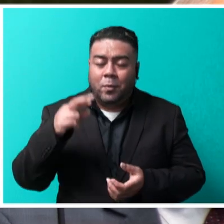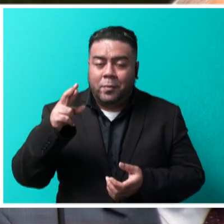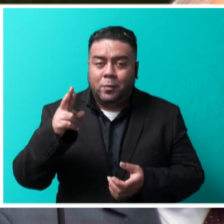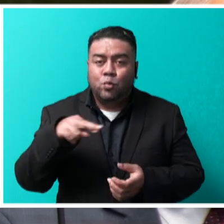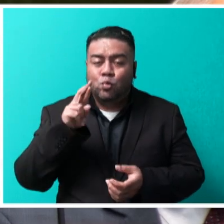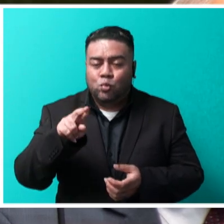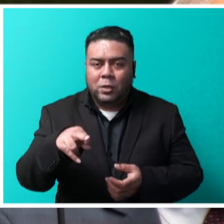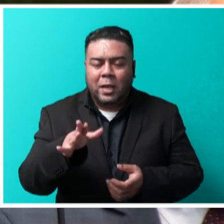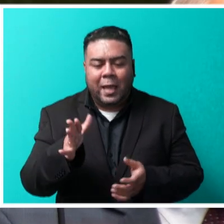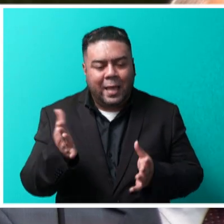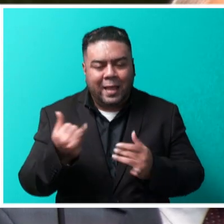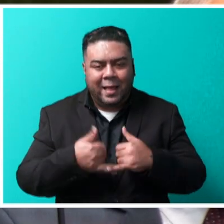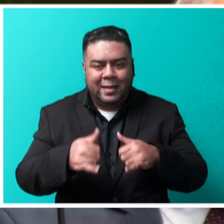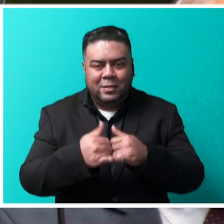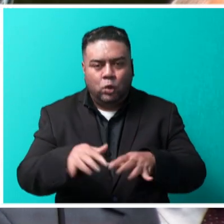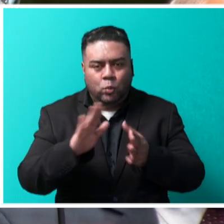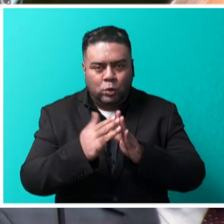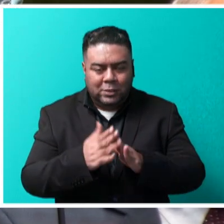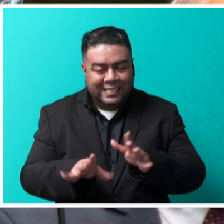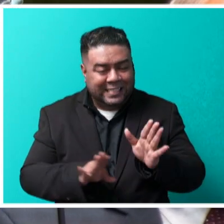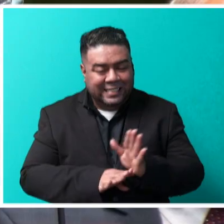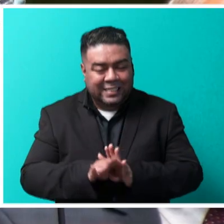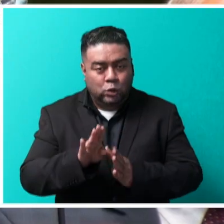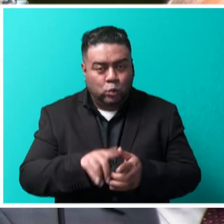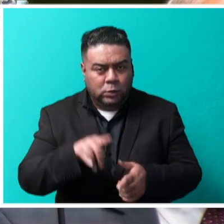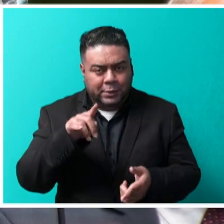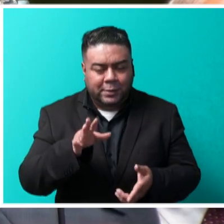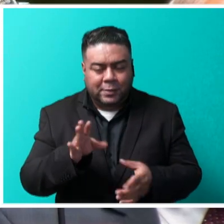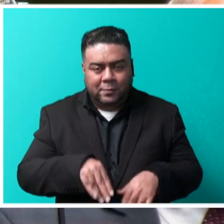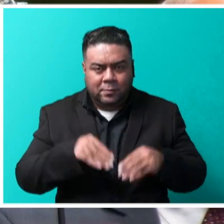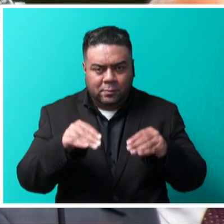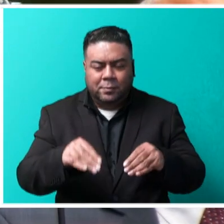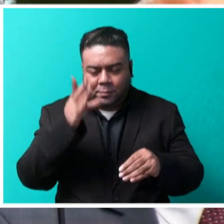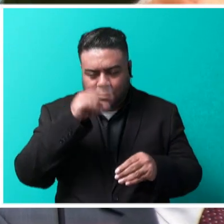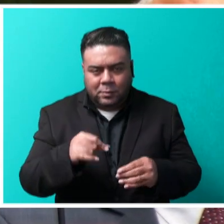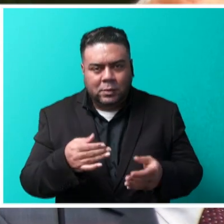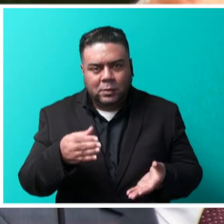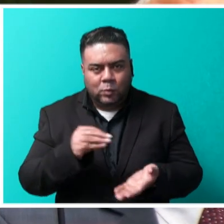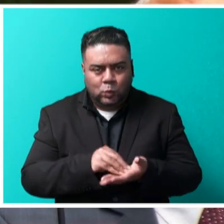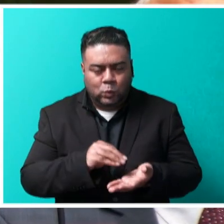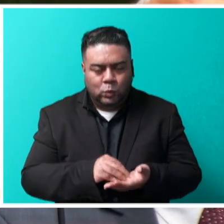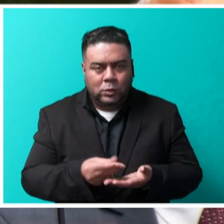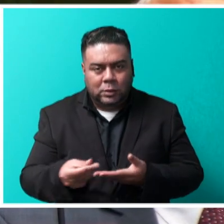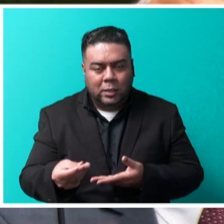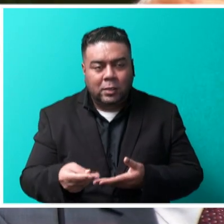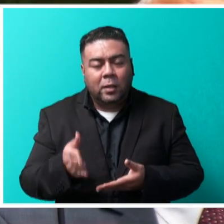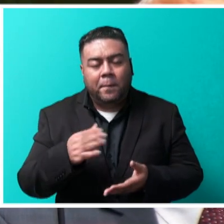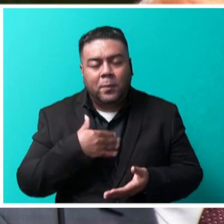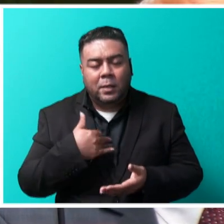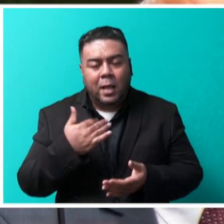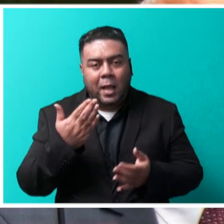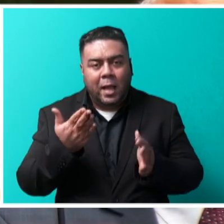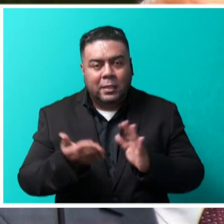maritime communities. This increased investment will help ensure that we can reach the most underserved. We also